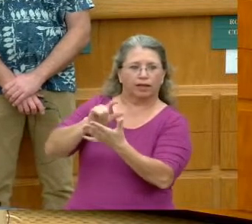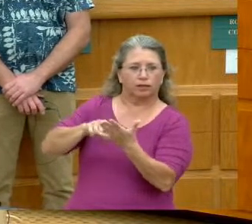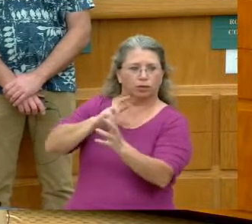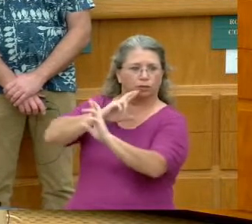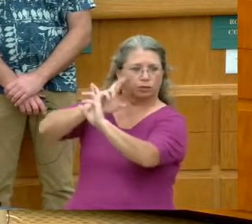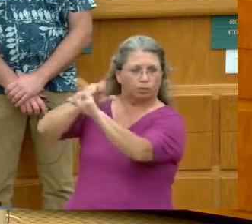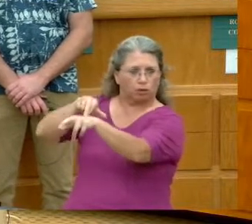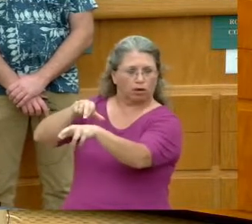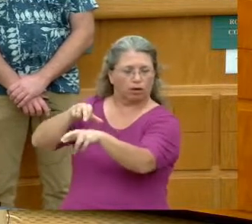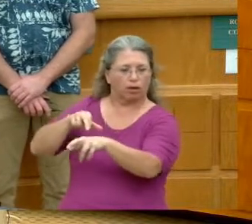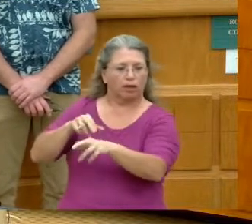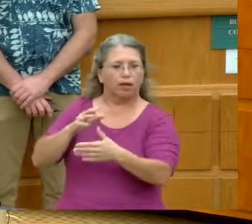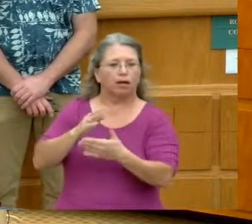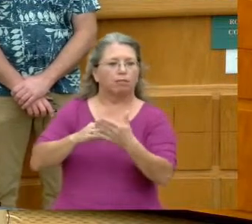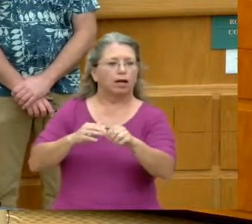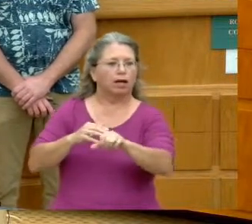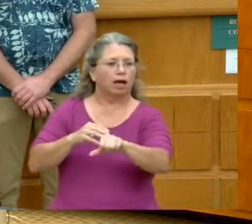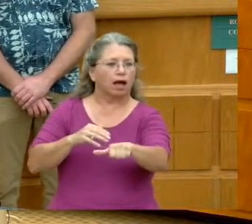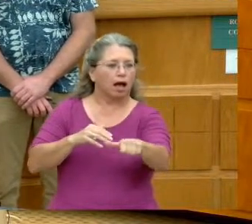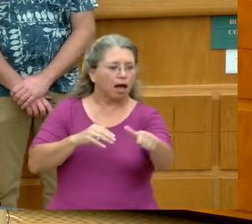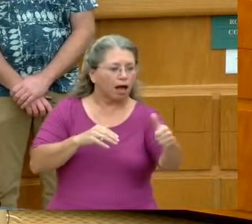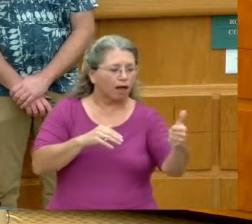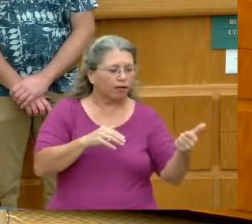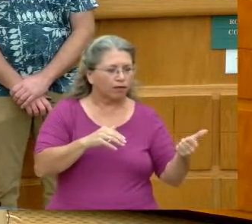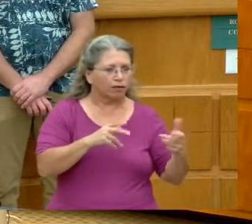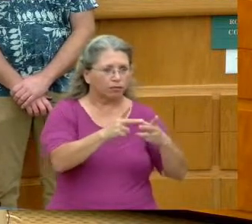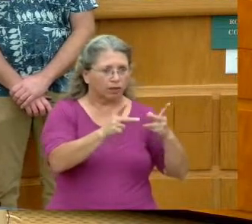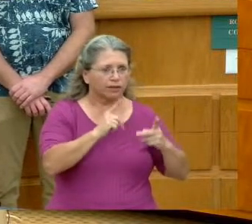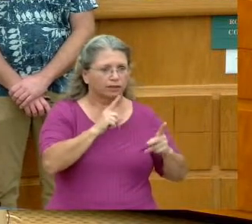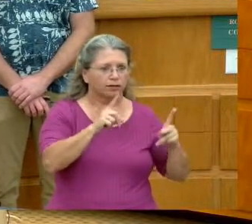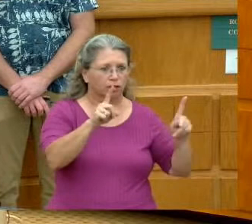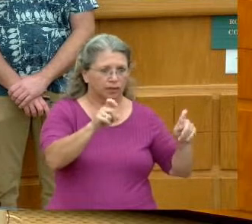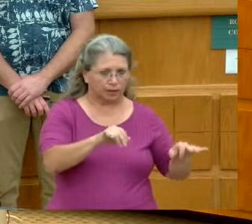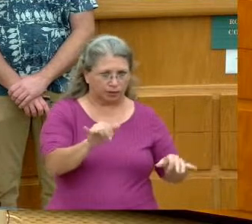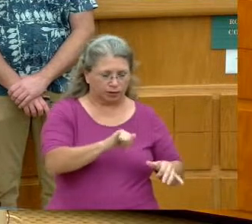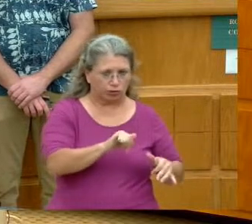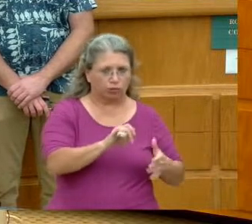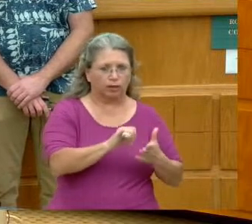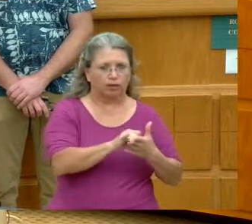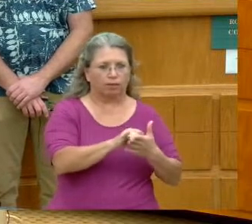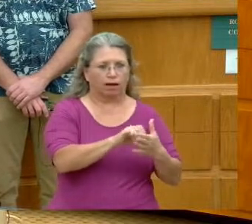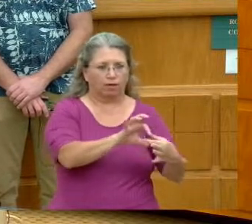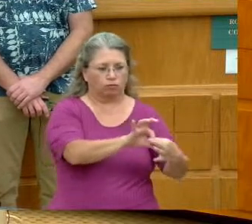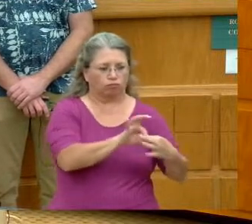doing some tests, which correspond to the number of tests that we're reporting. Okay.